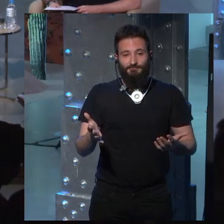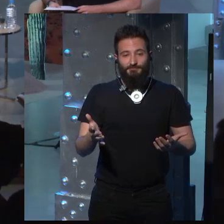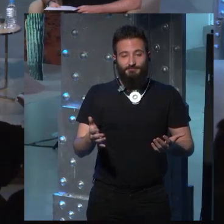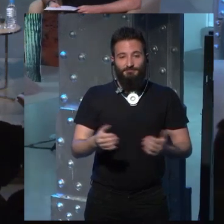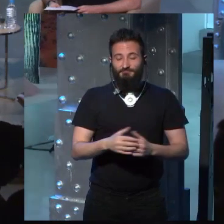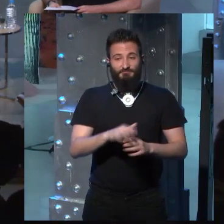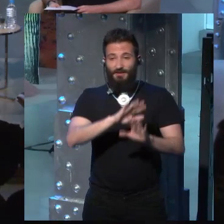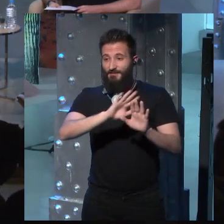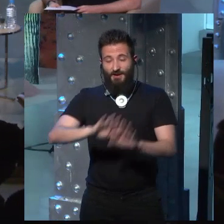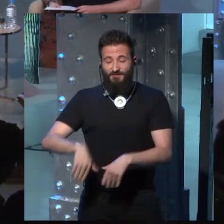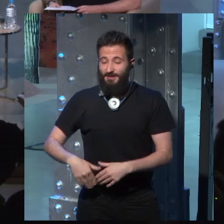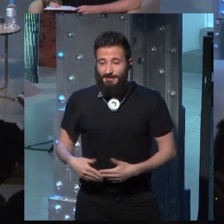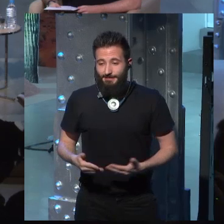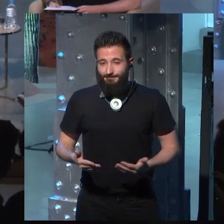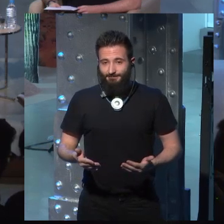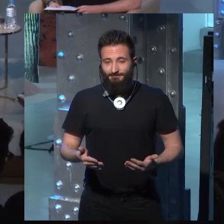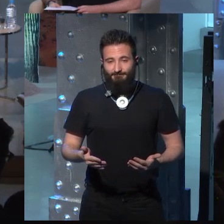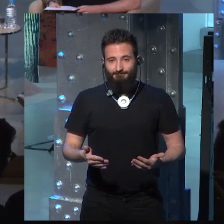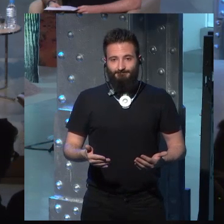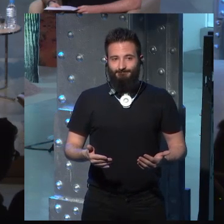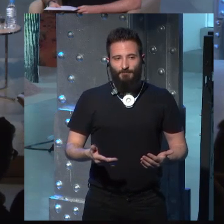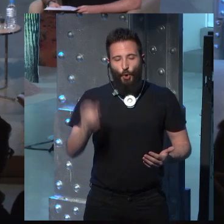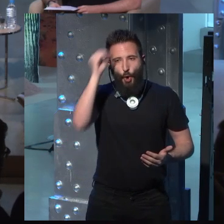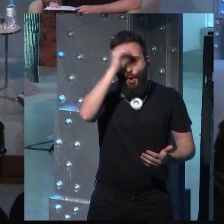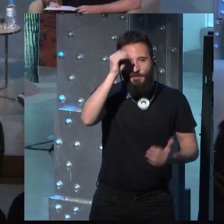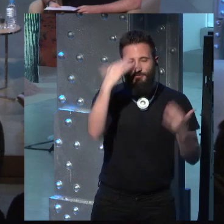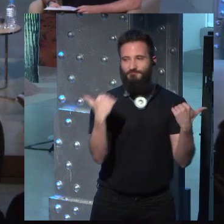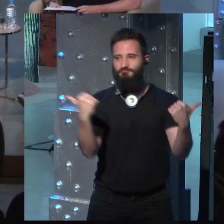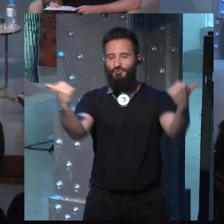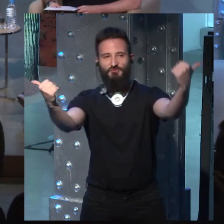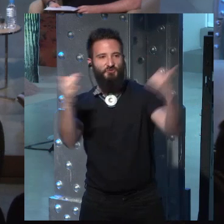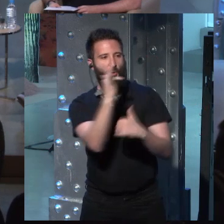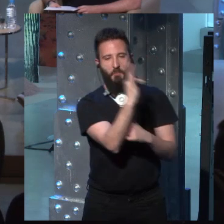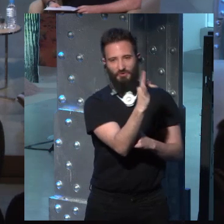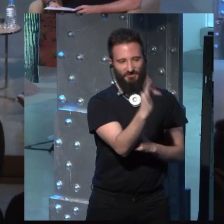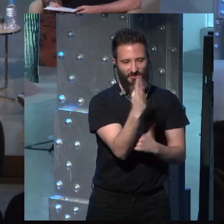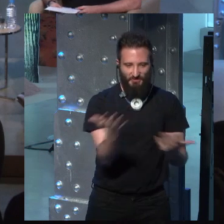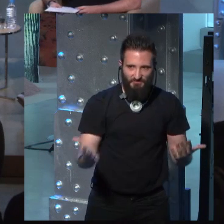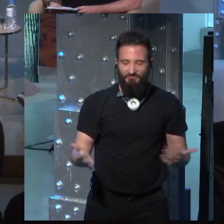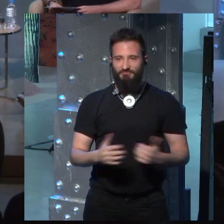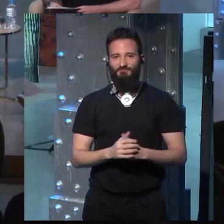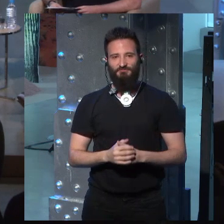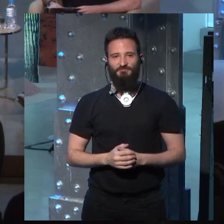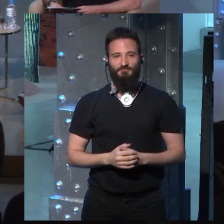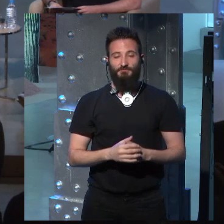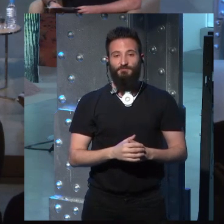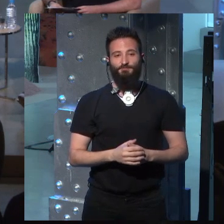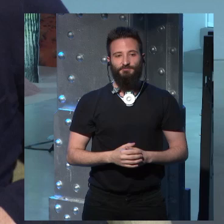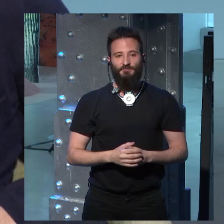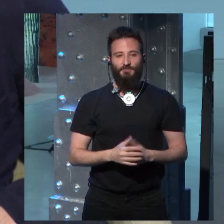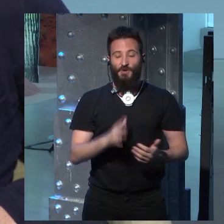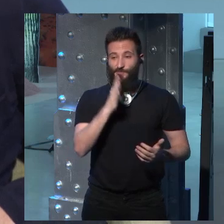us. So right away, I thought that was a great sign, because I knew how hard Vince and Peter had worked